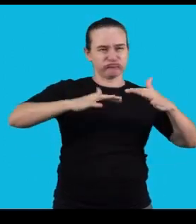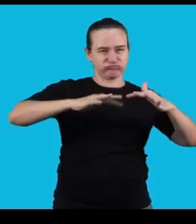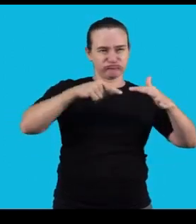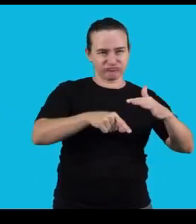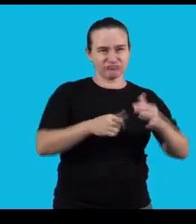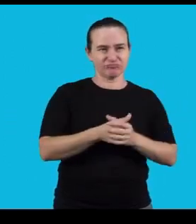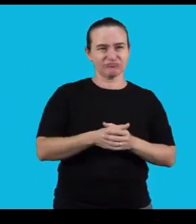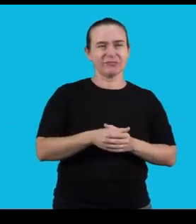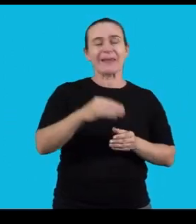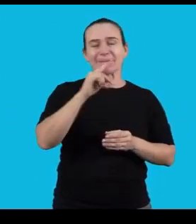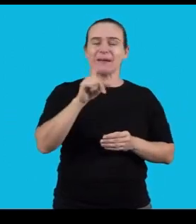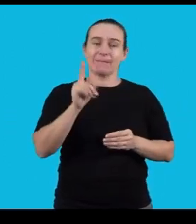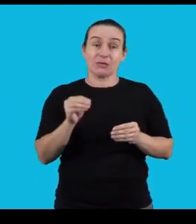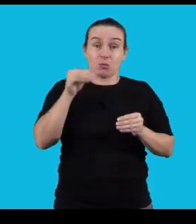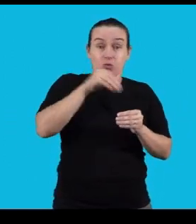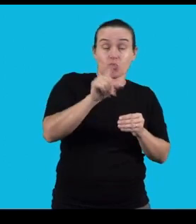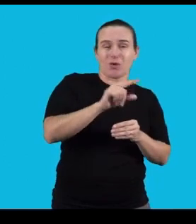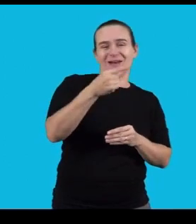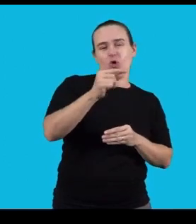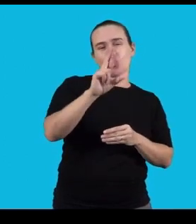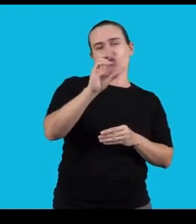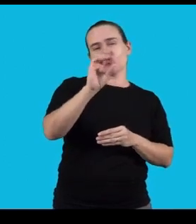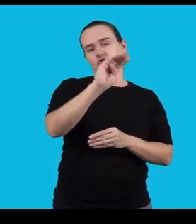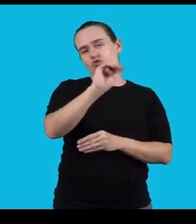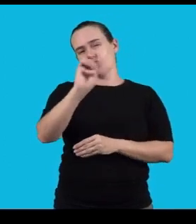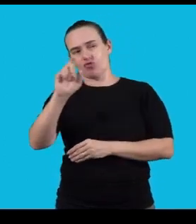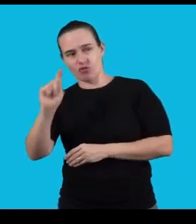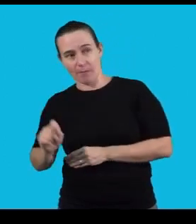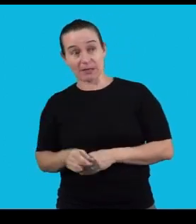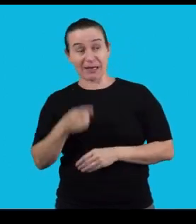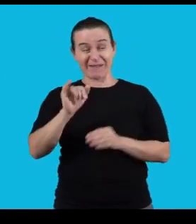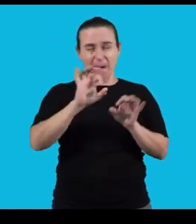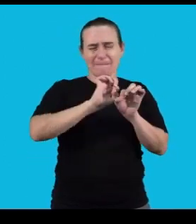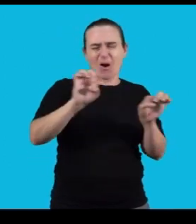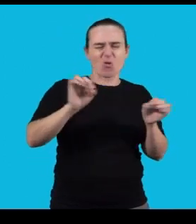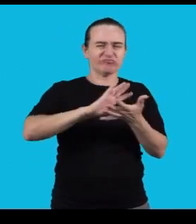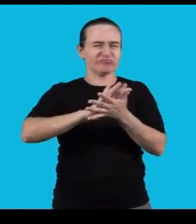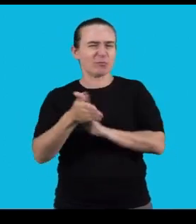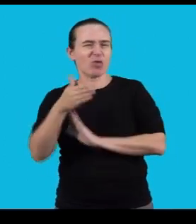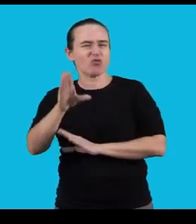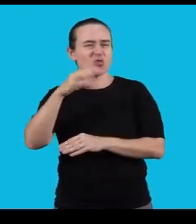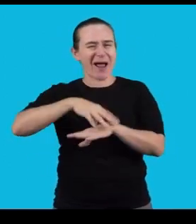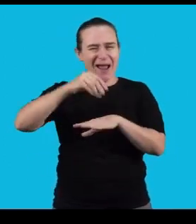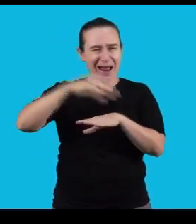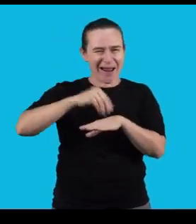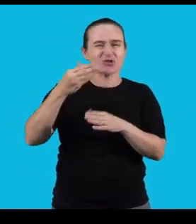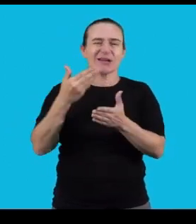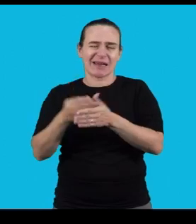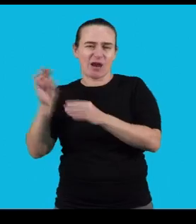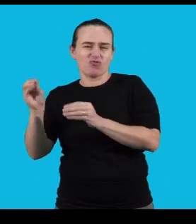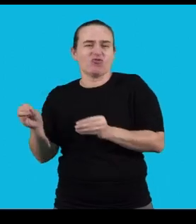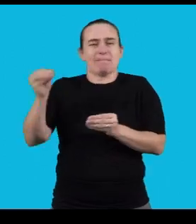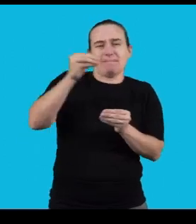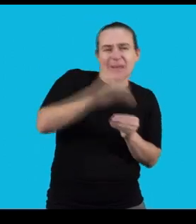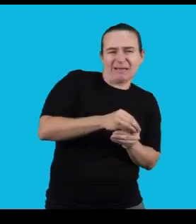solution is the insertion of grommets. And then bones damaged with age, and they can be replaced. Those